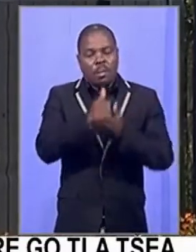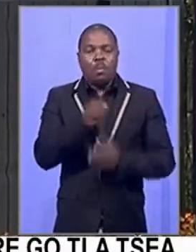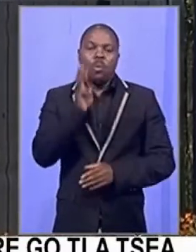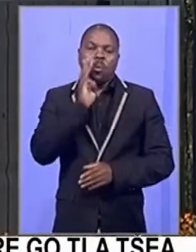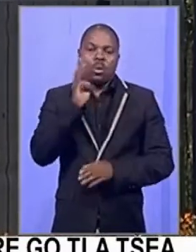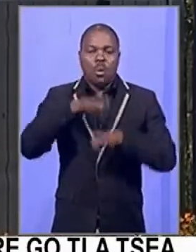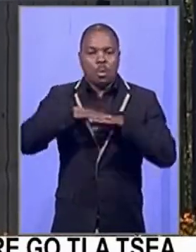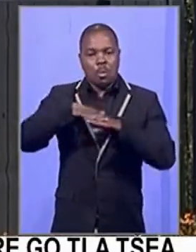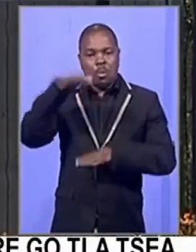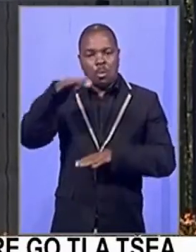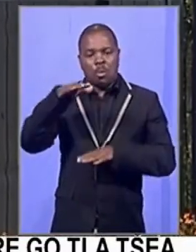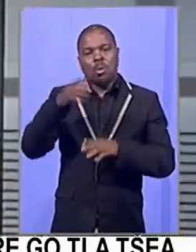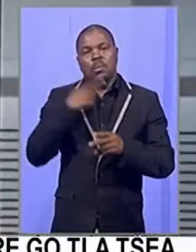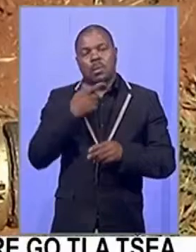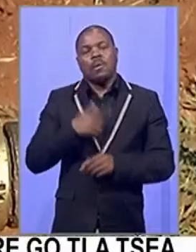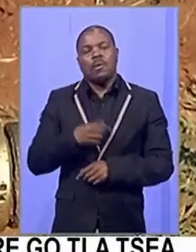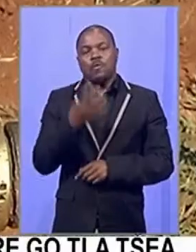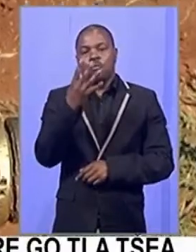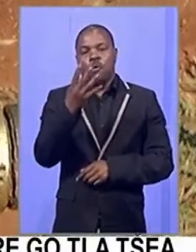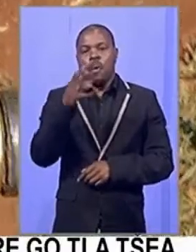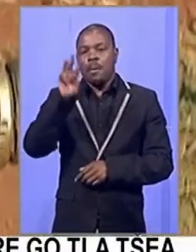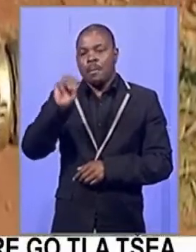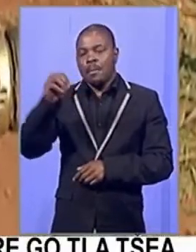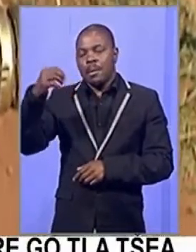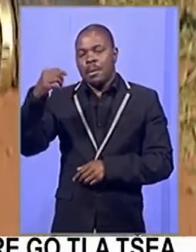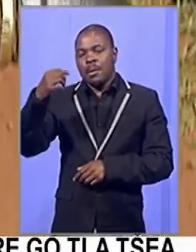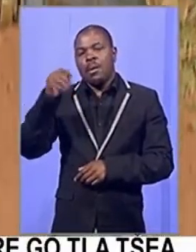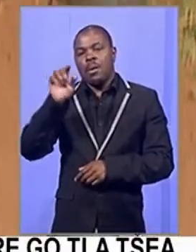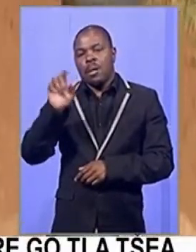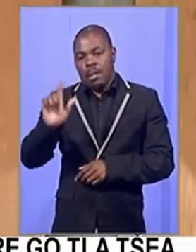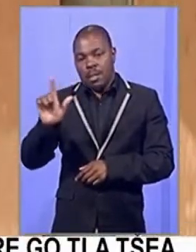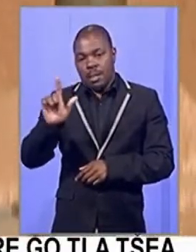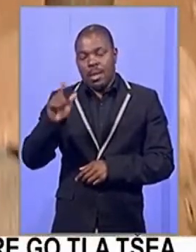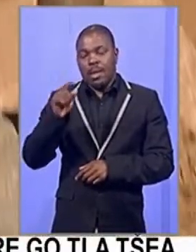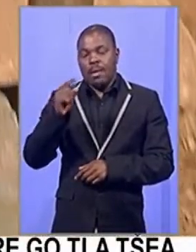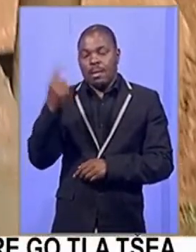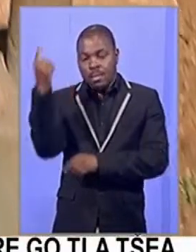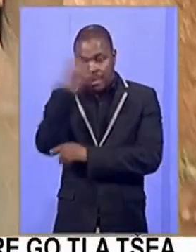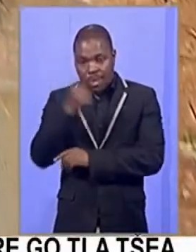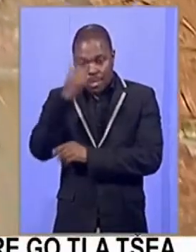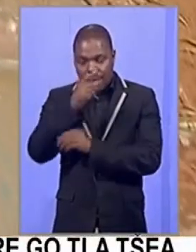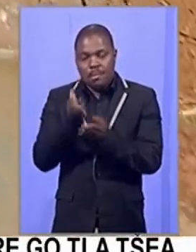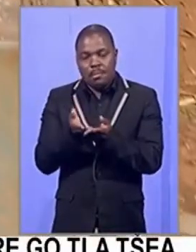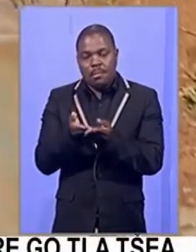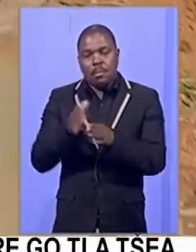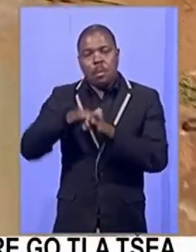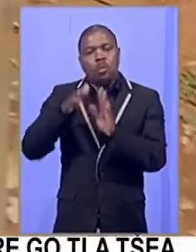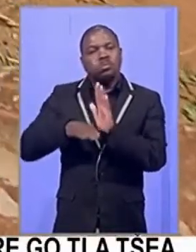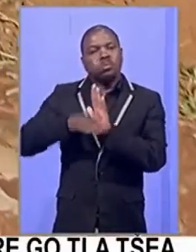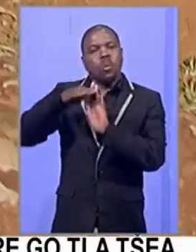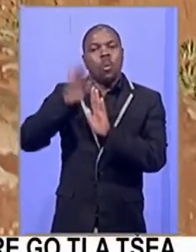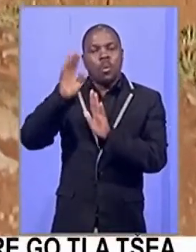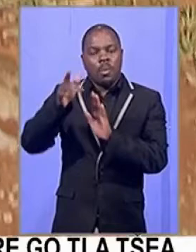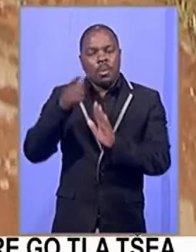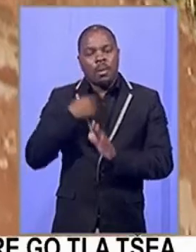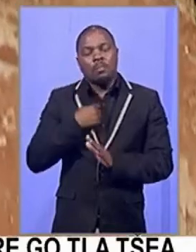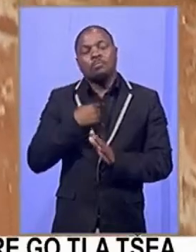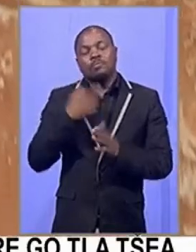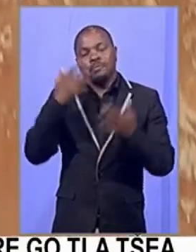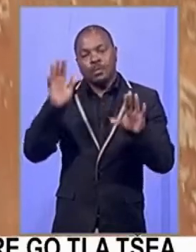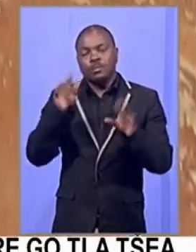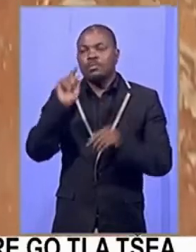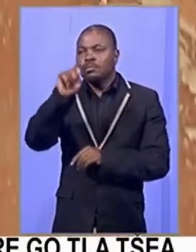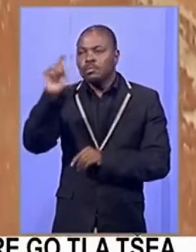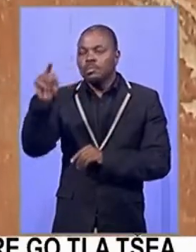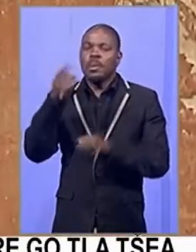metsi ka another 4 megaliters of per day. Re nagana gore go tla ba le diphetogo re na le dipoledišane tše re bile le tsona